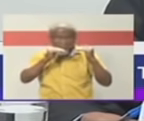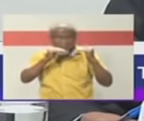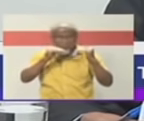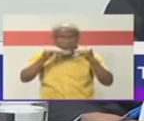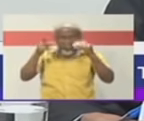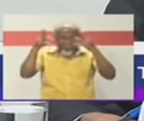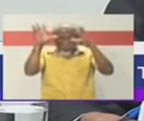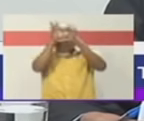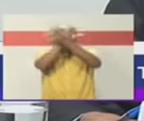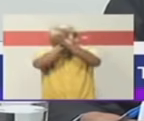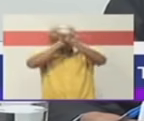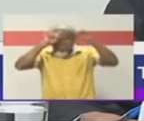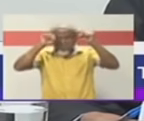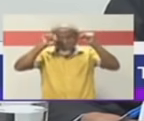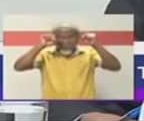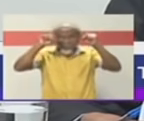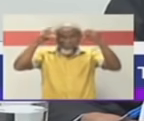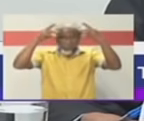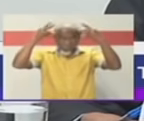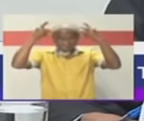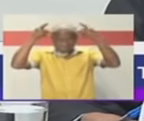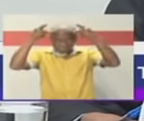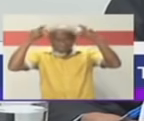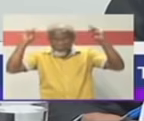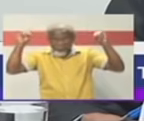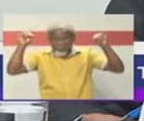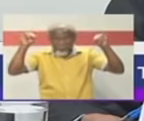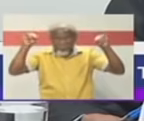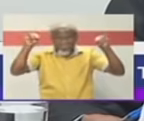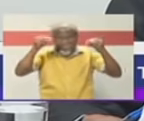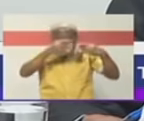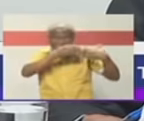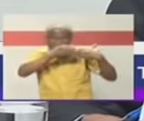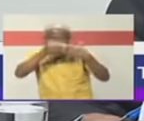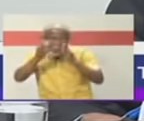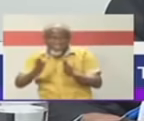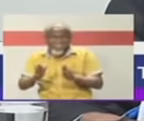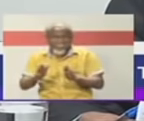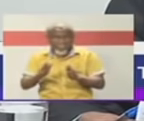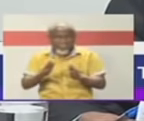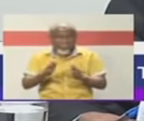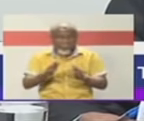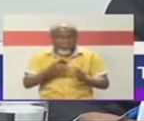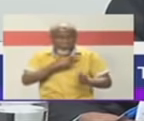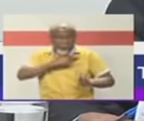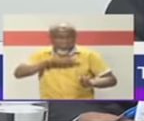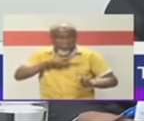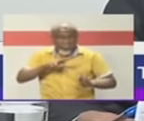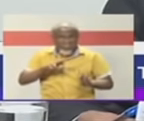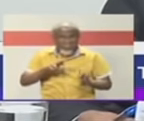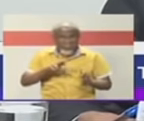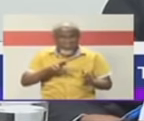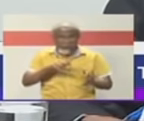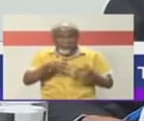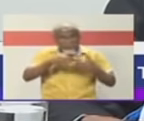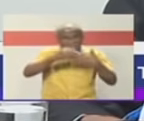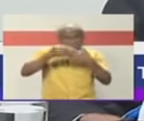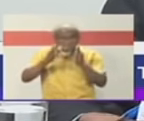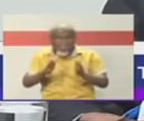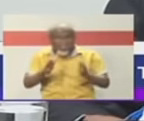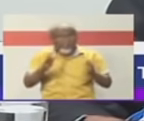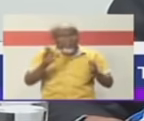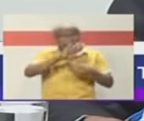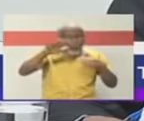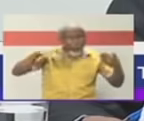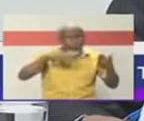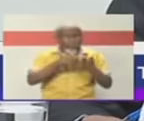ministers, leaders of all sorts, religious leaders, Archbishop, the Anglican Church, the Muslim